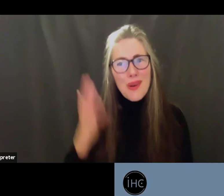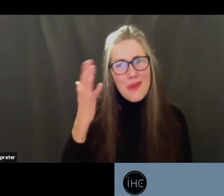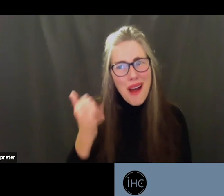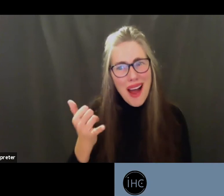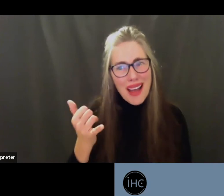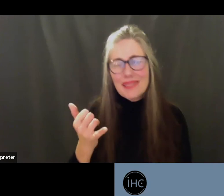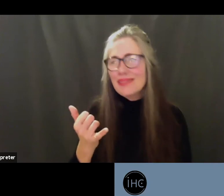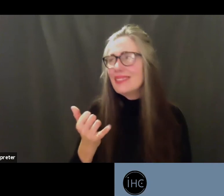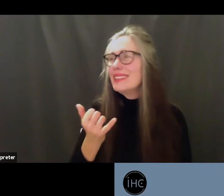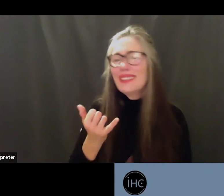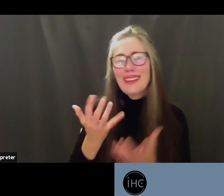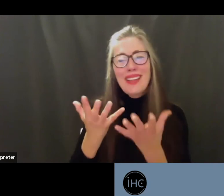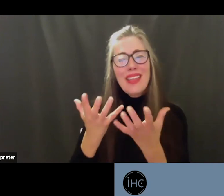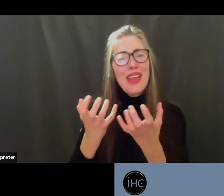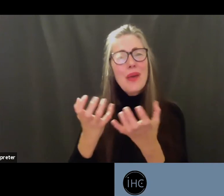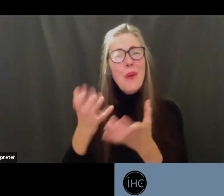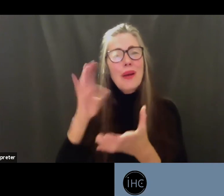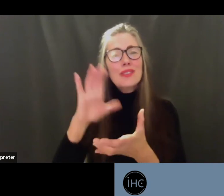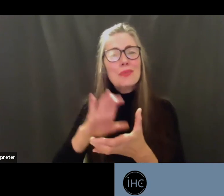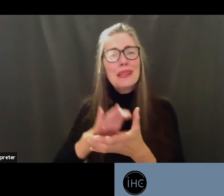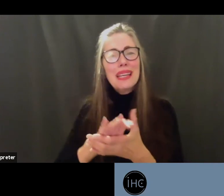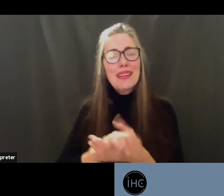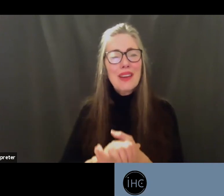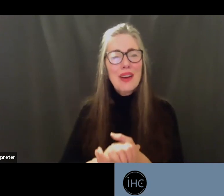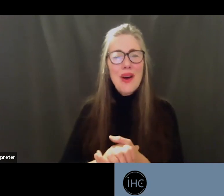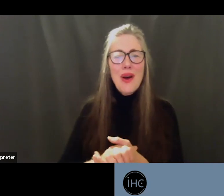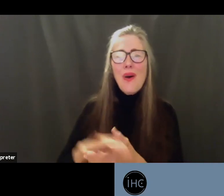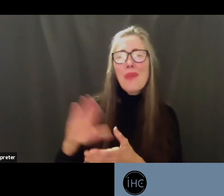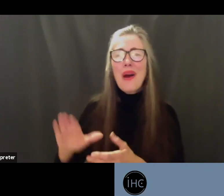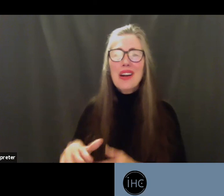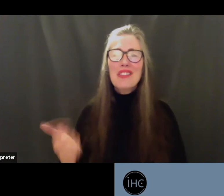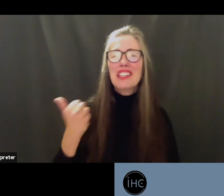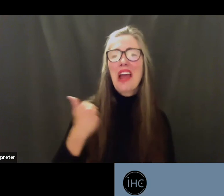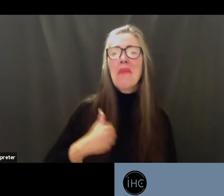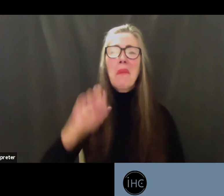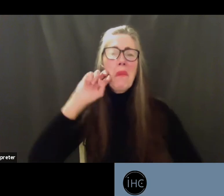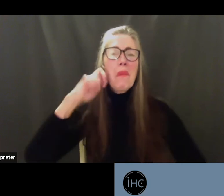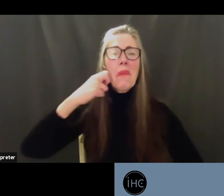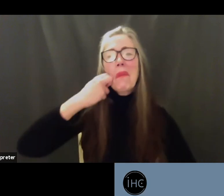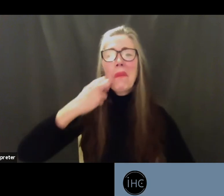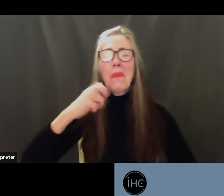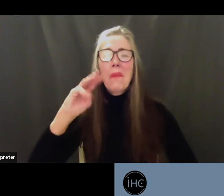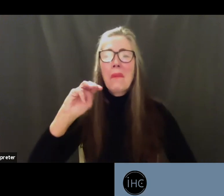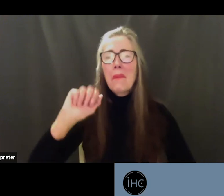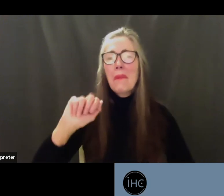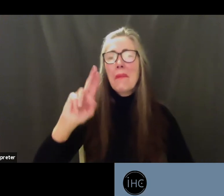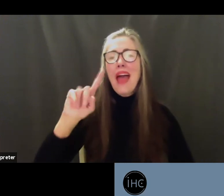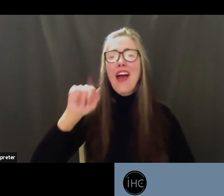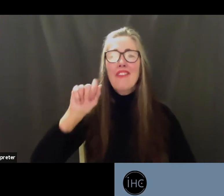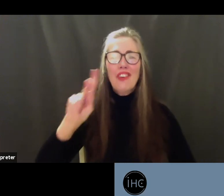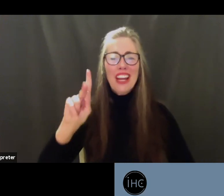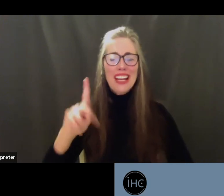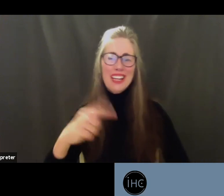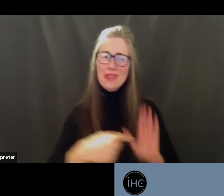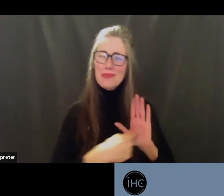to believe him or it's part of his lawless maverick thing. Because these guys present